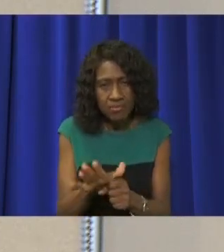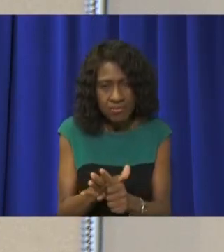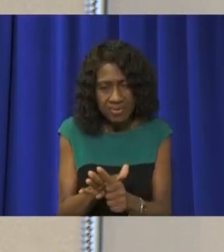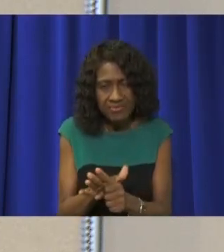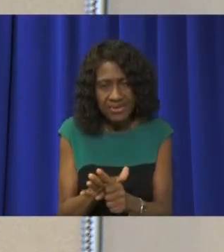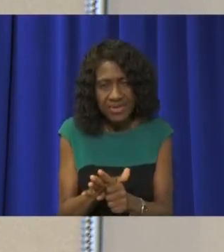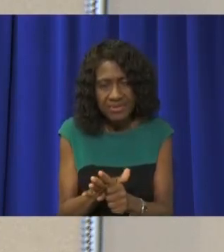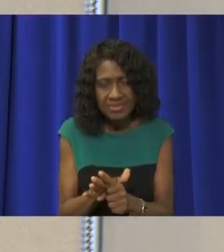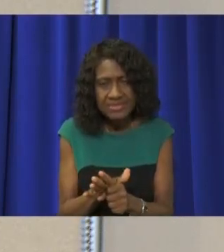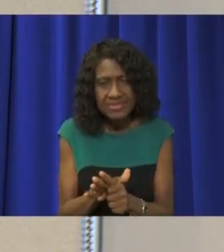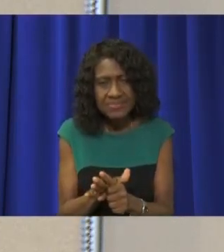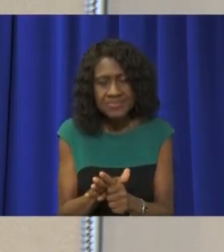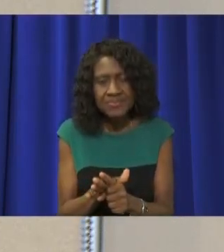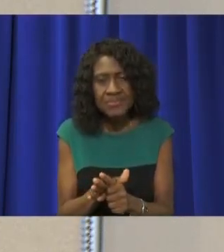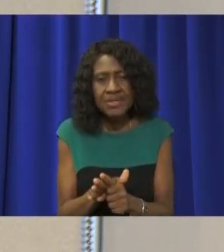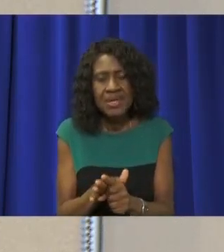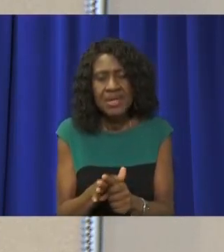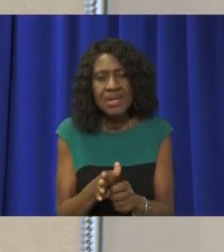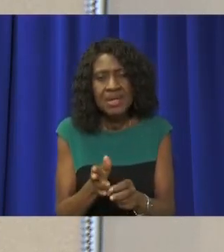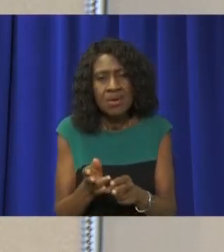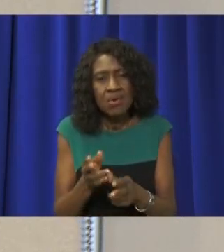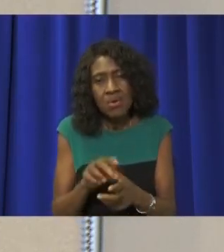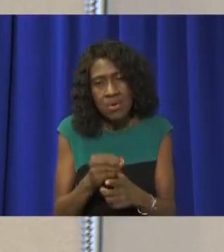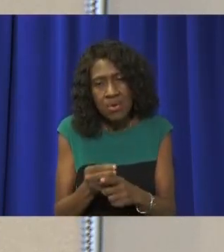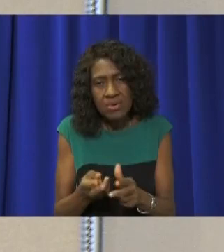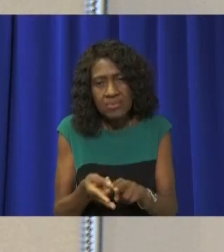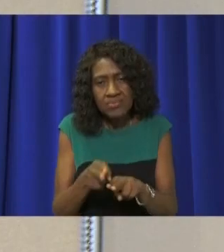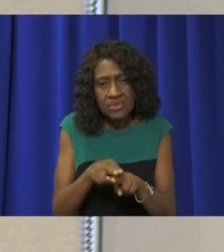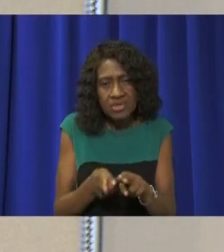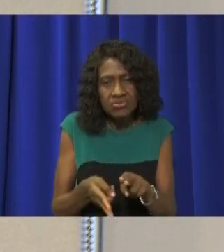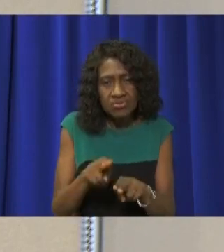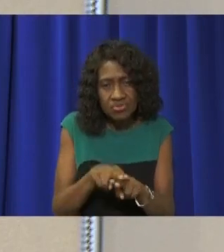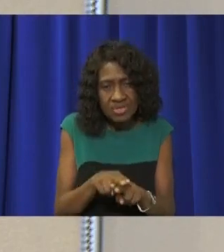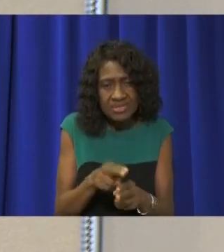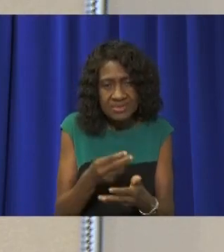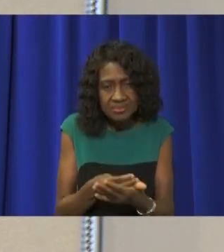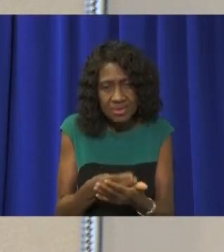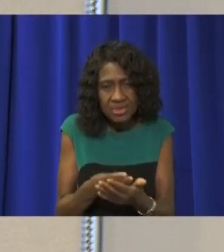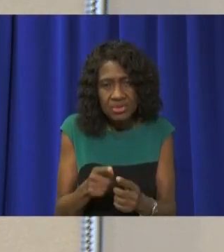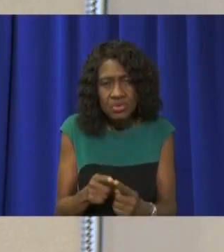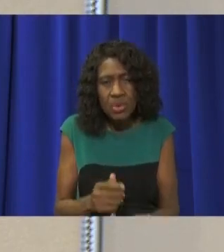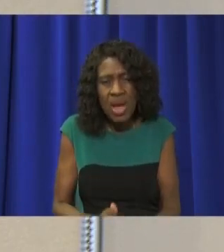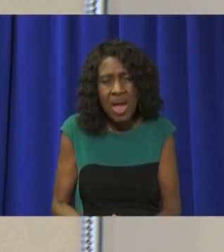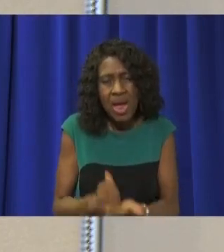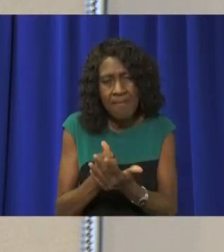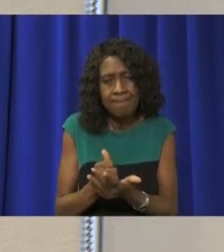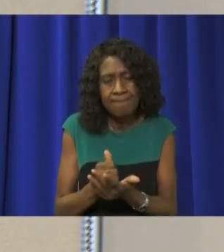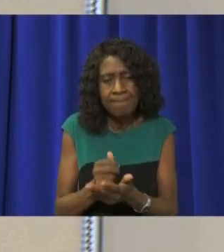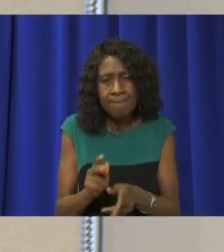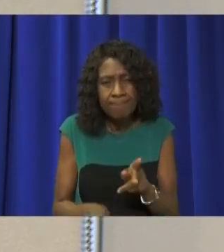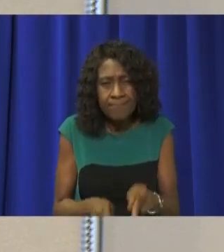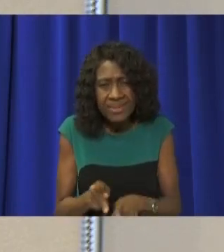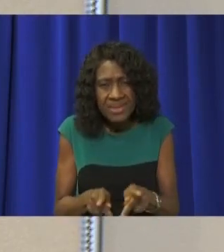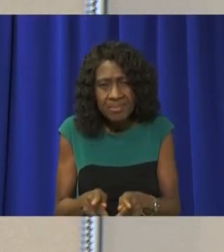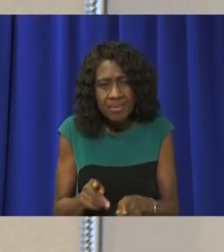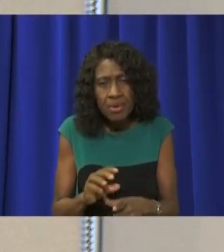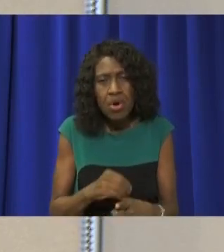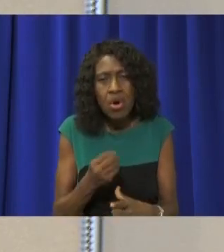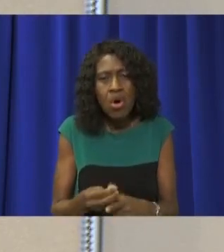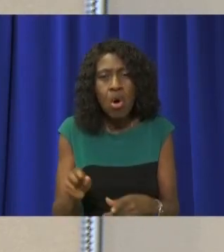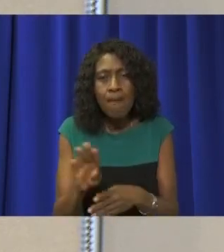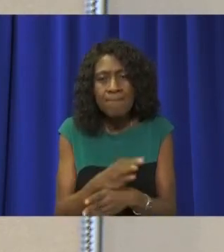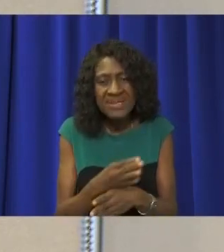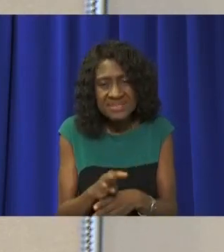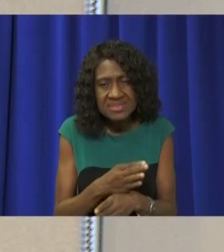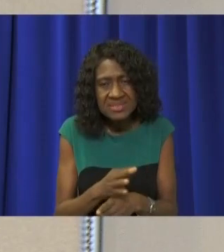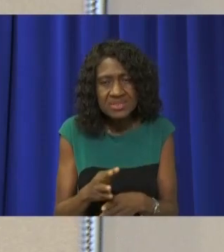particularly increased expenditures by government to support the vulnerable in our community and business entities across the islands that have